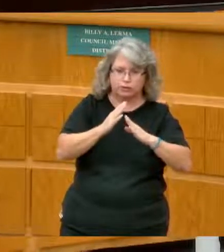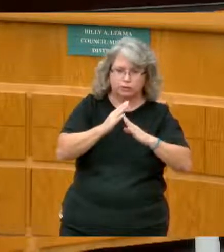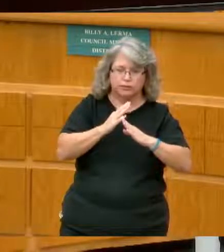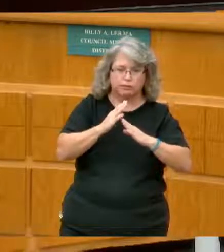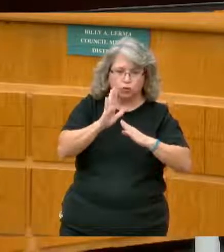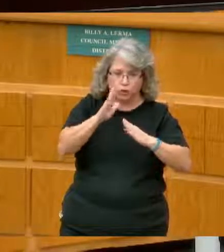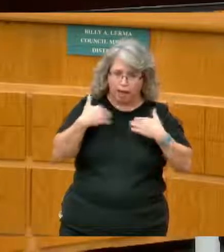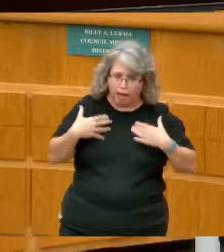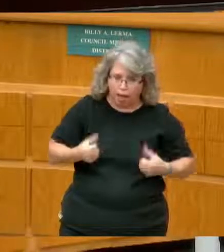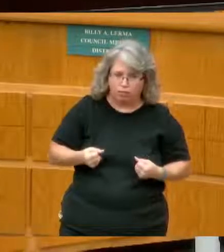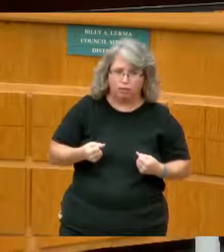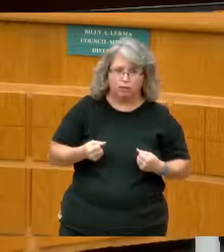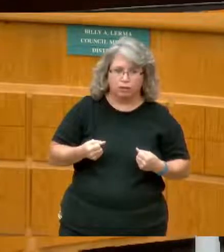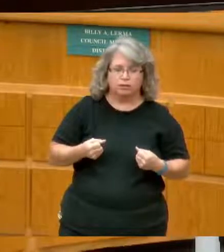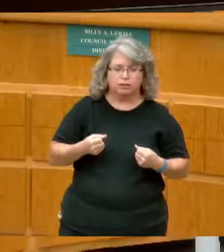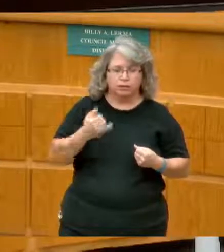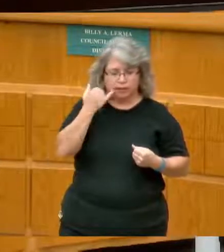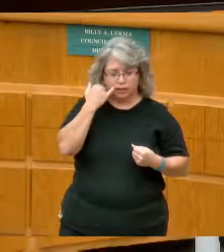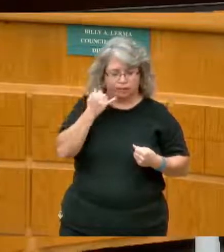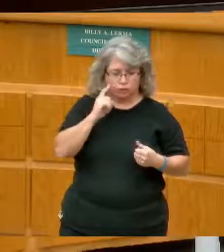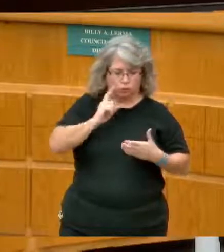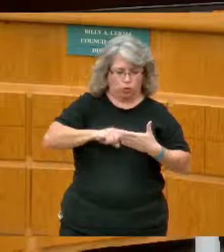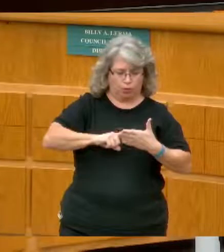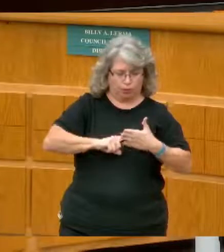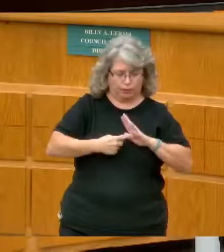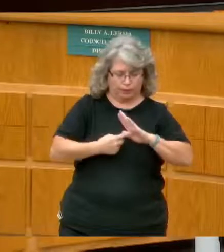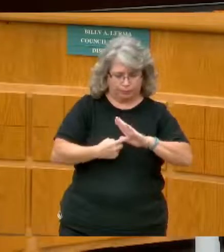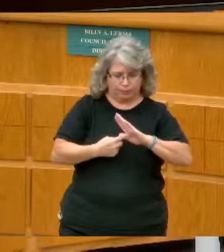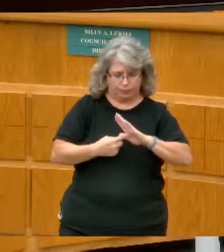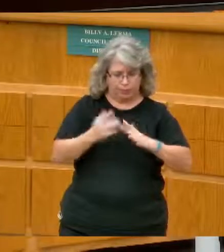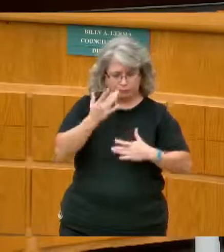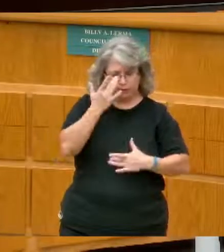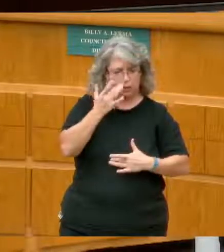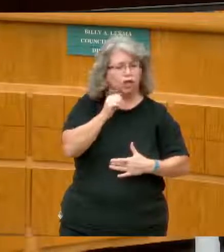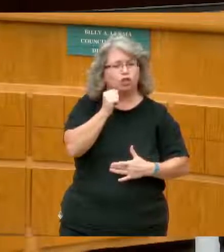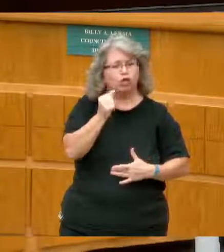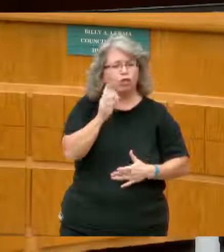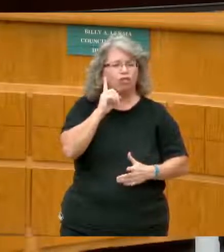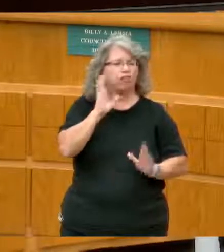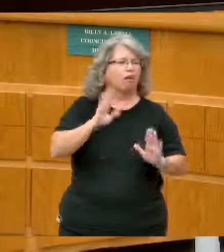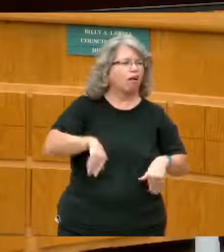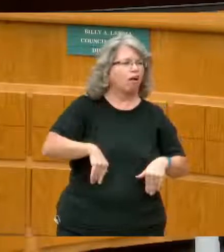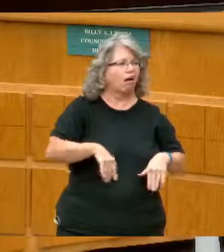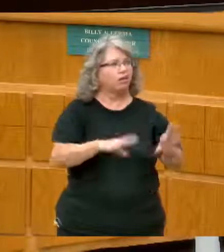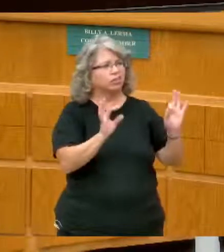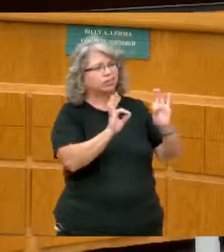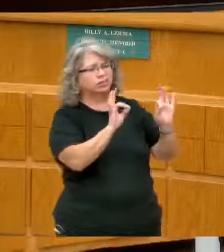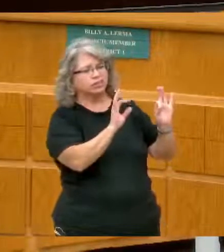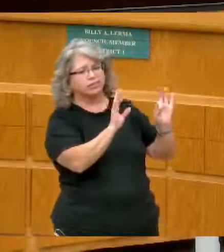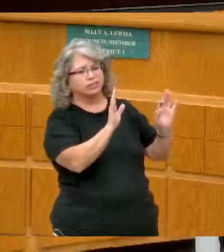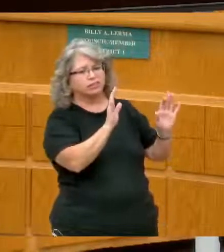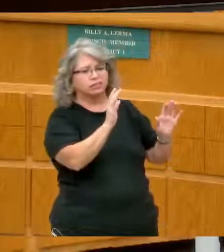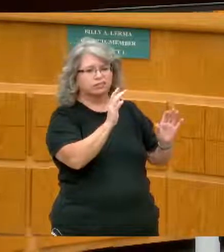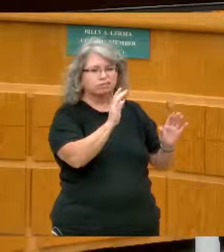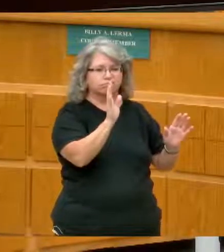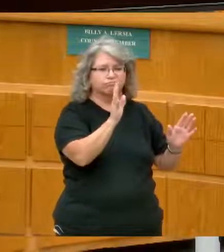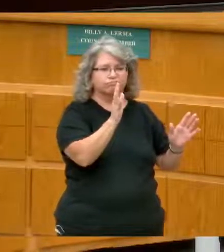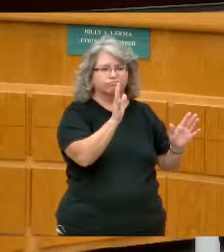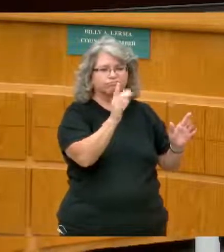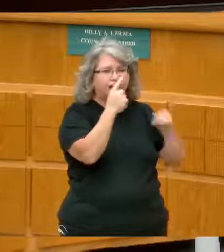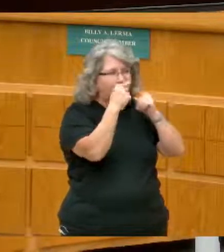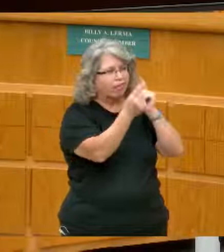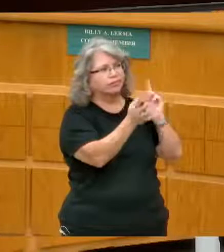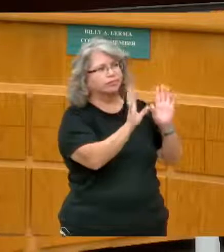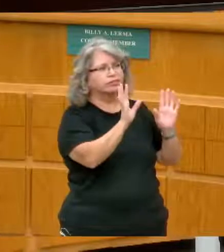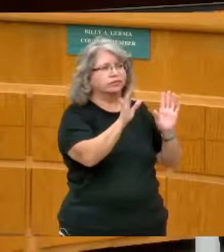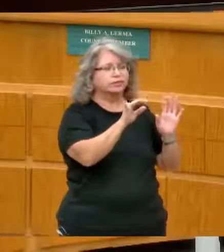your health. And if you develop symptoms, don't assume that it's just something in the air or winter or, maybe you're